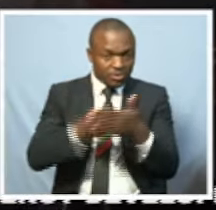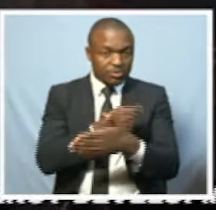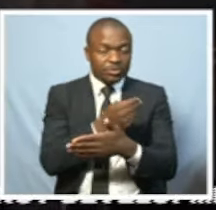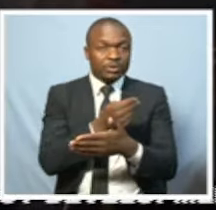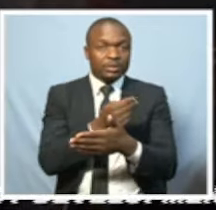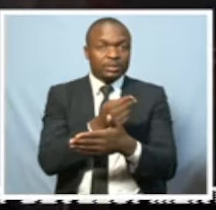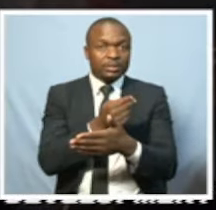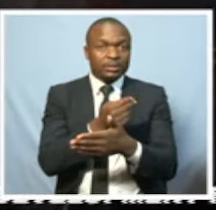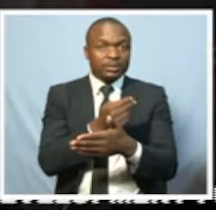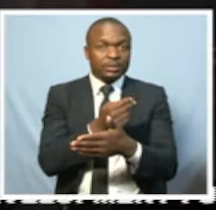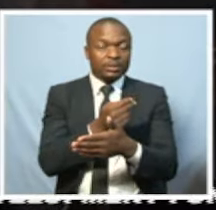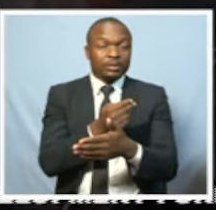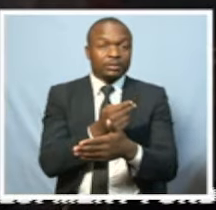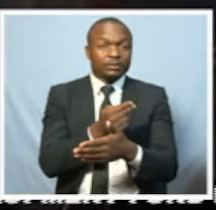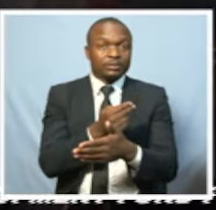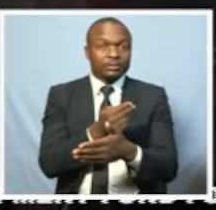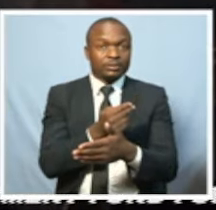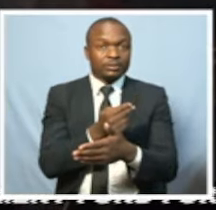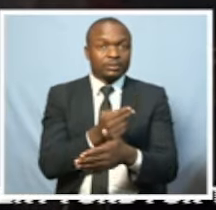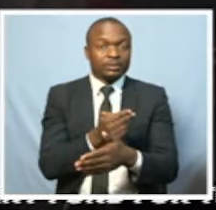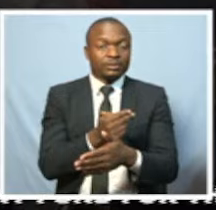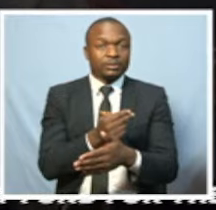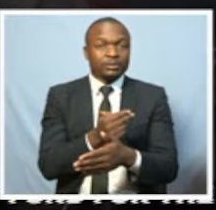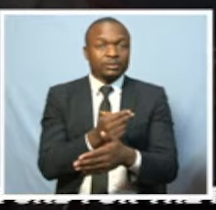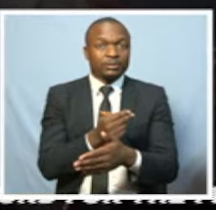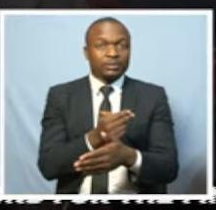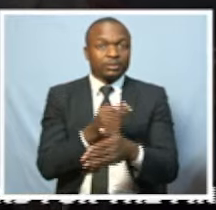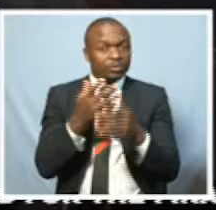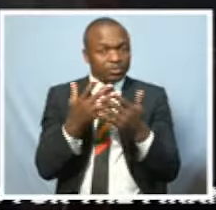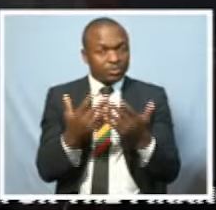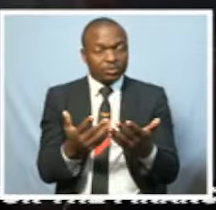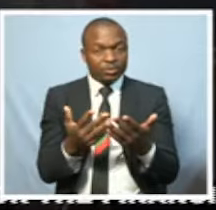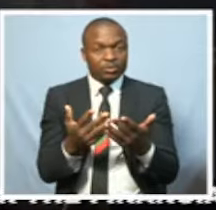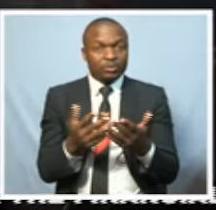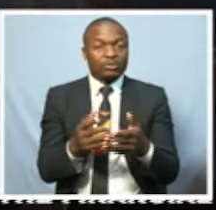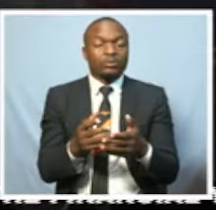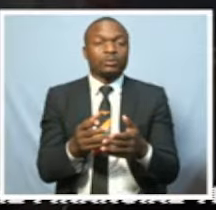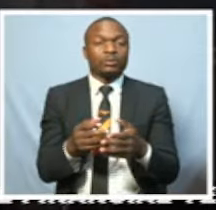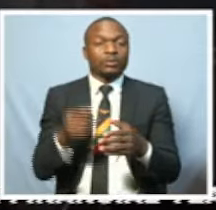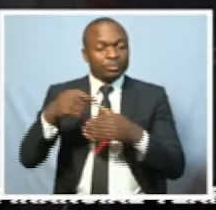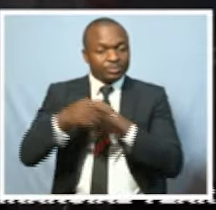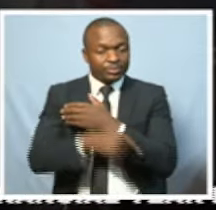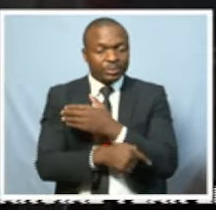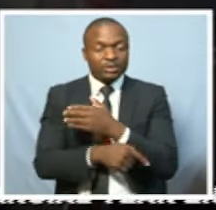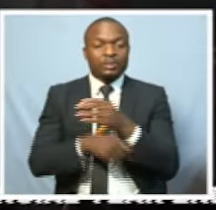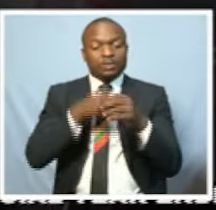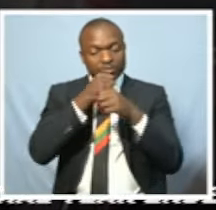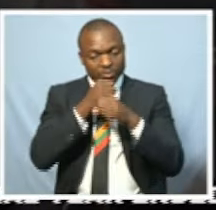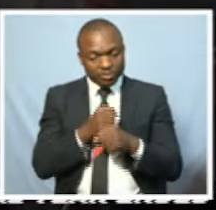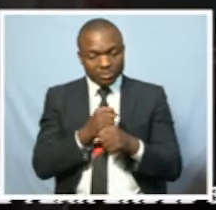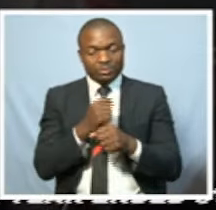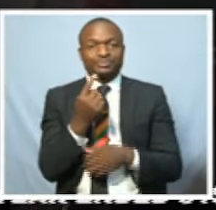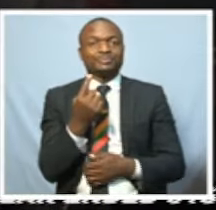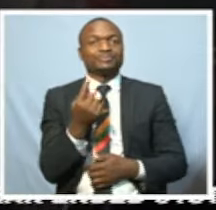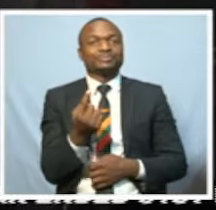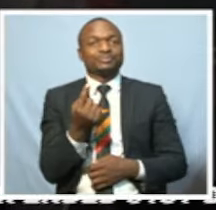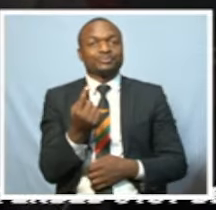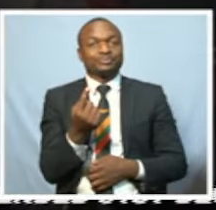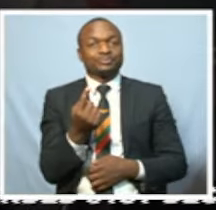and occupying an already existing borehole? There could have been, definitely